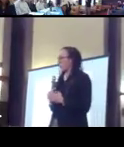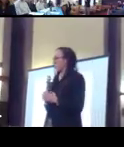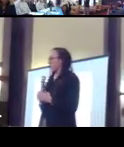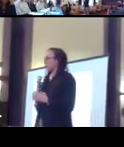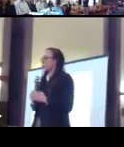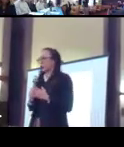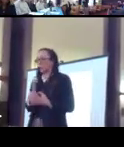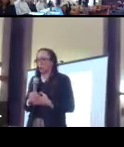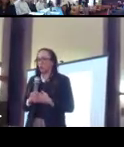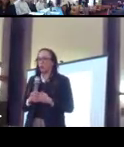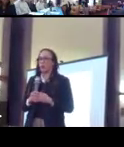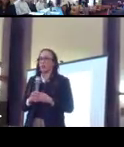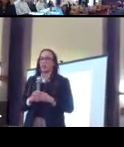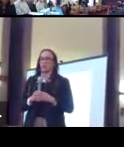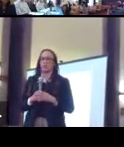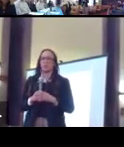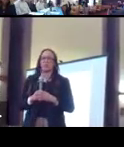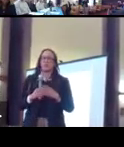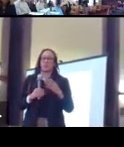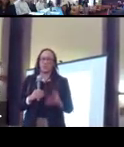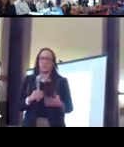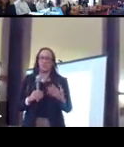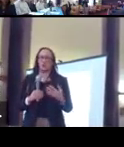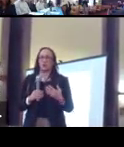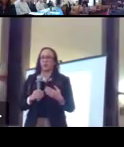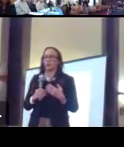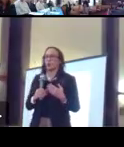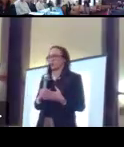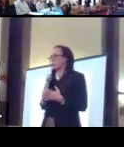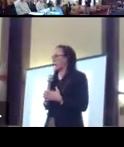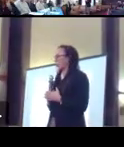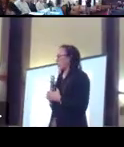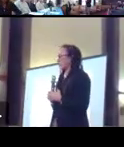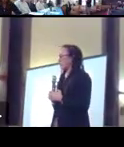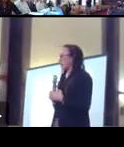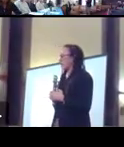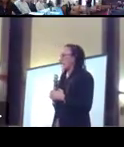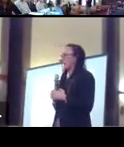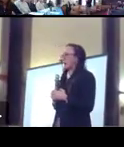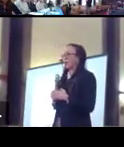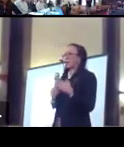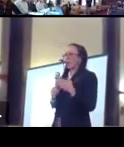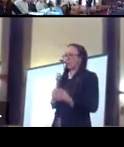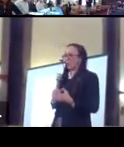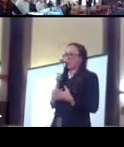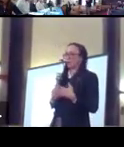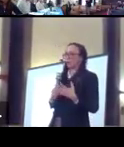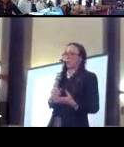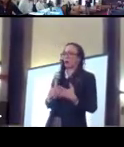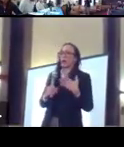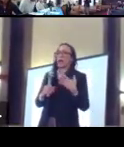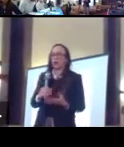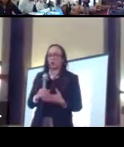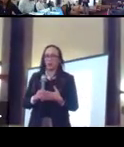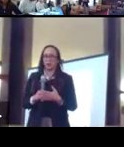working with ambassadors, working with local organizations to continue to lift up what those priorities are, and